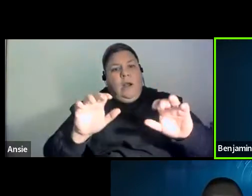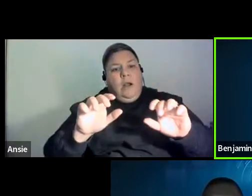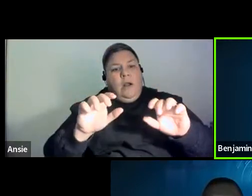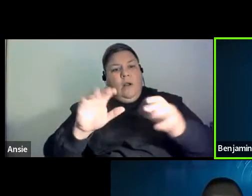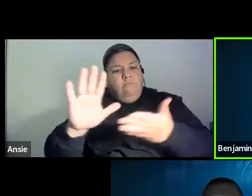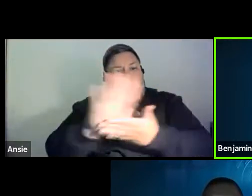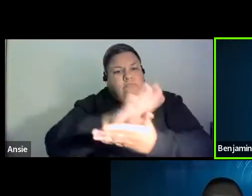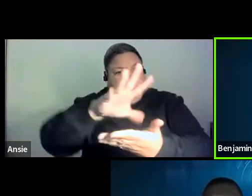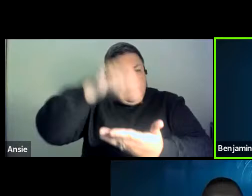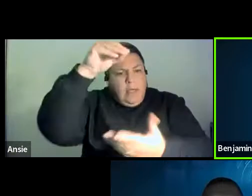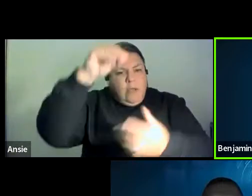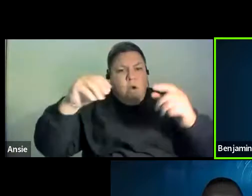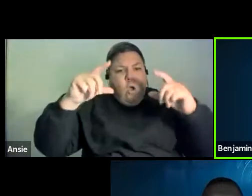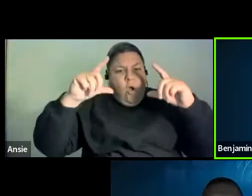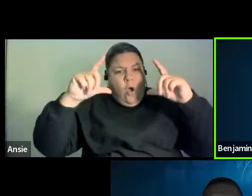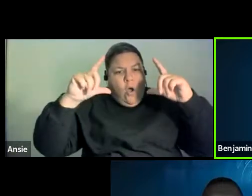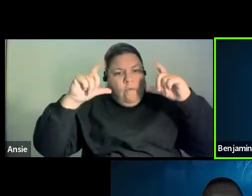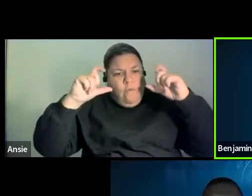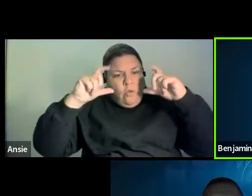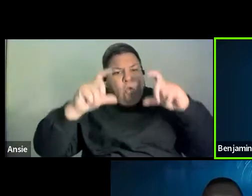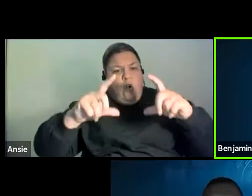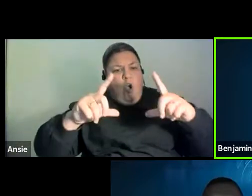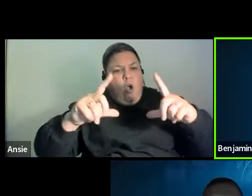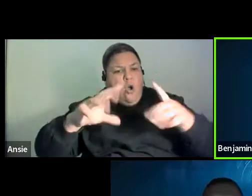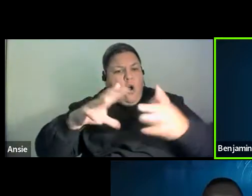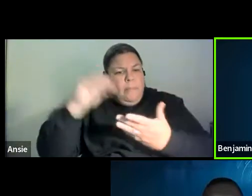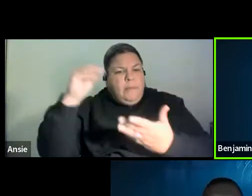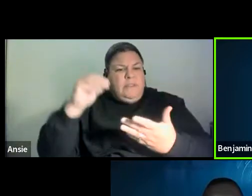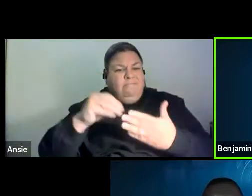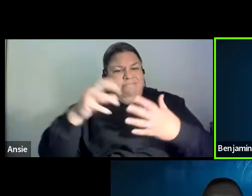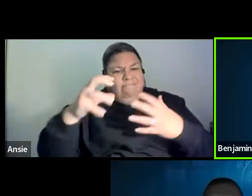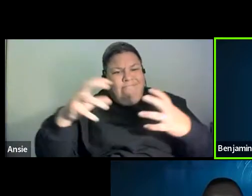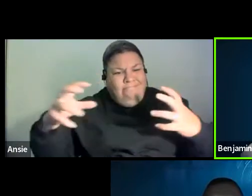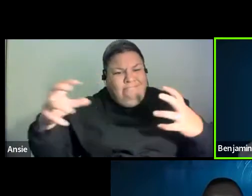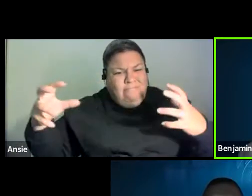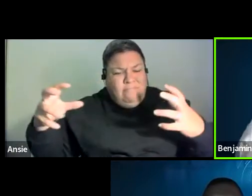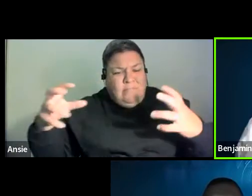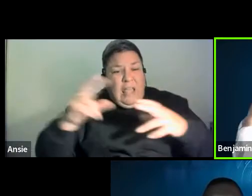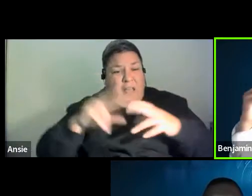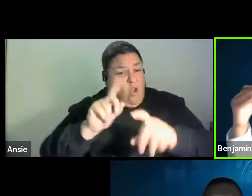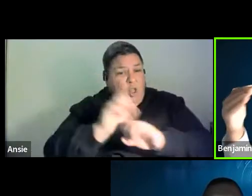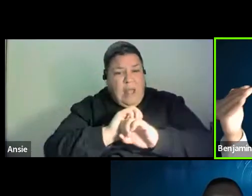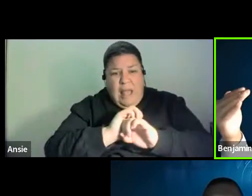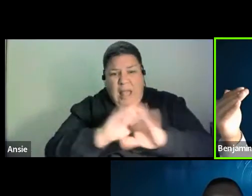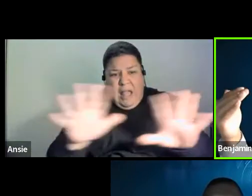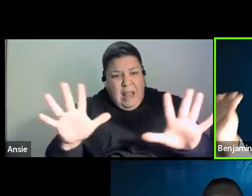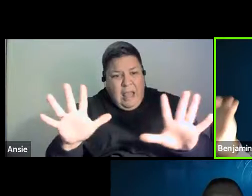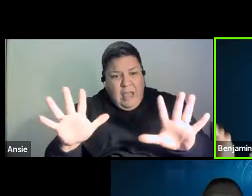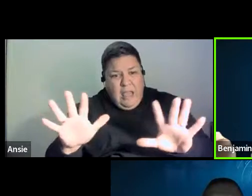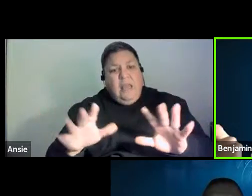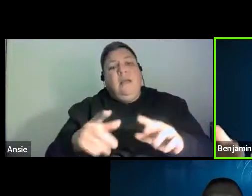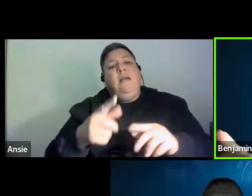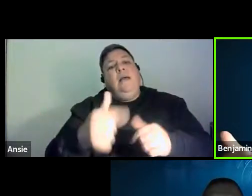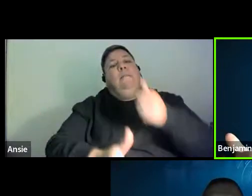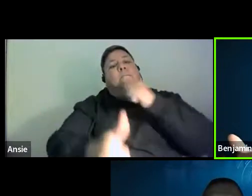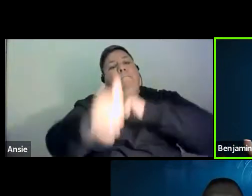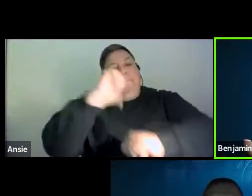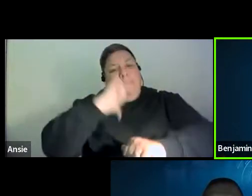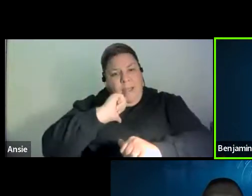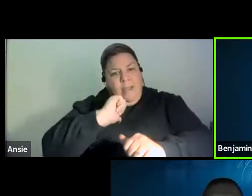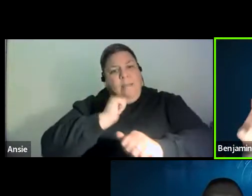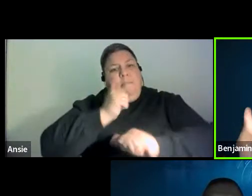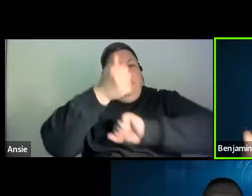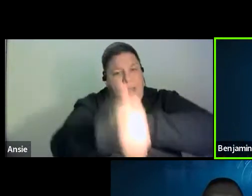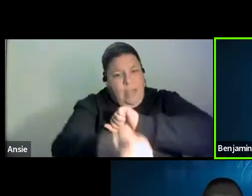of the necessary details. Please remember, if you don't submit these things and we see you have to send in additional